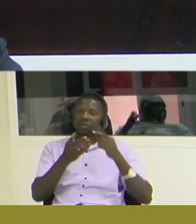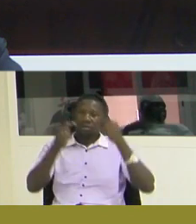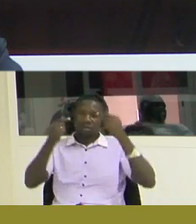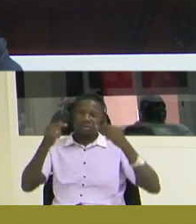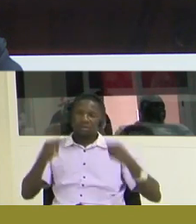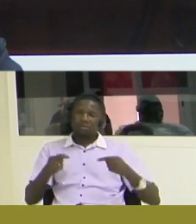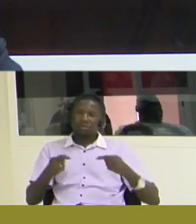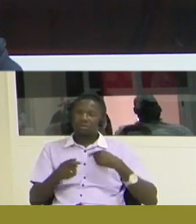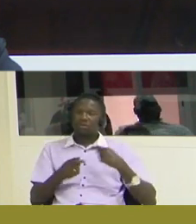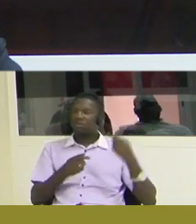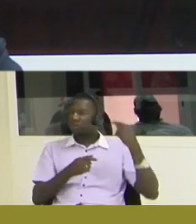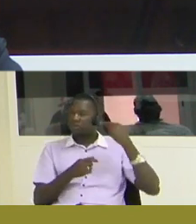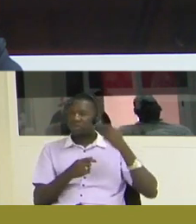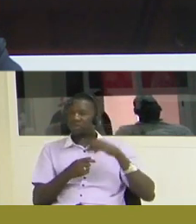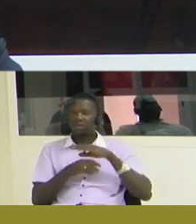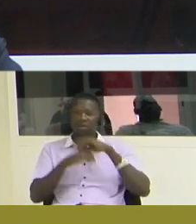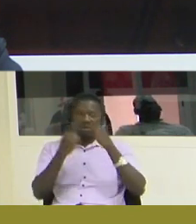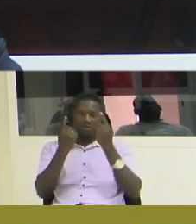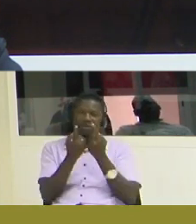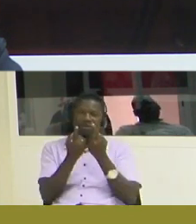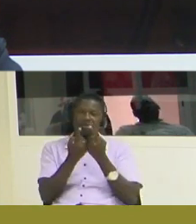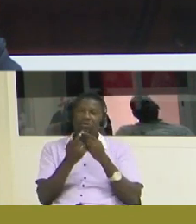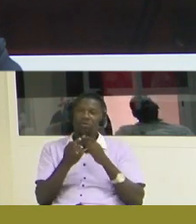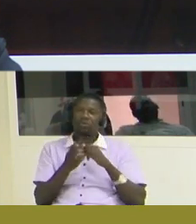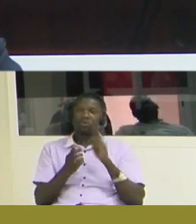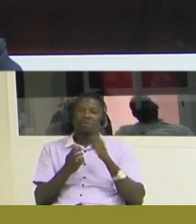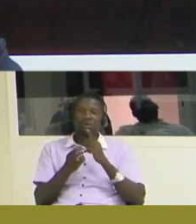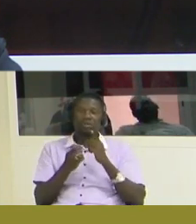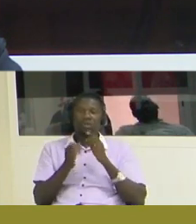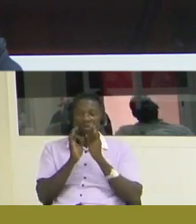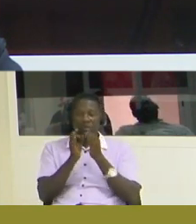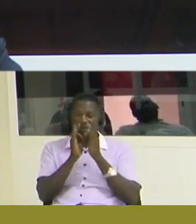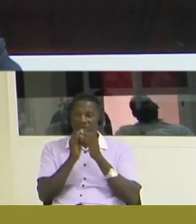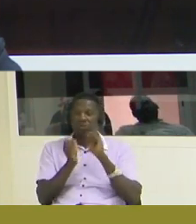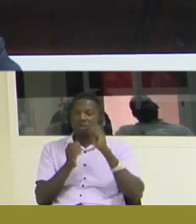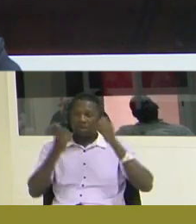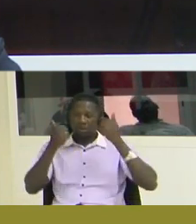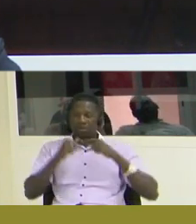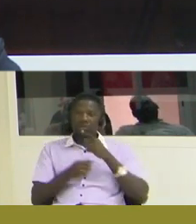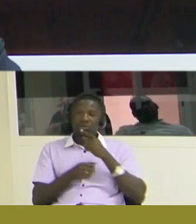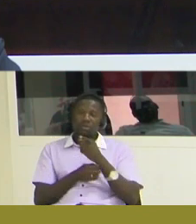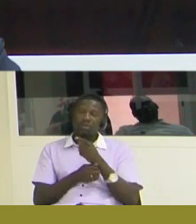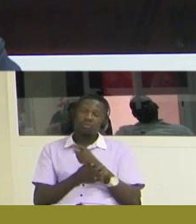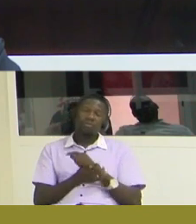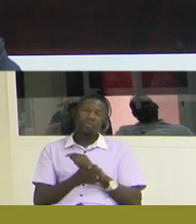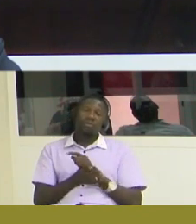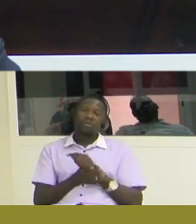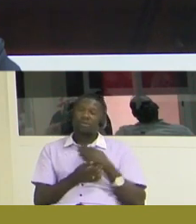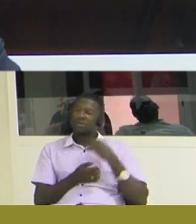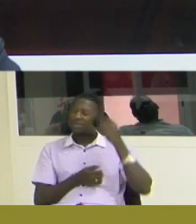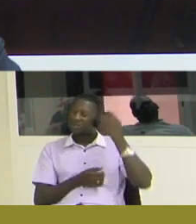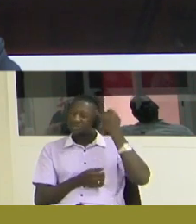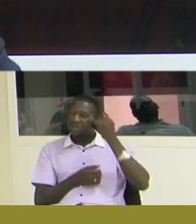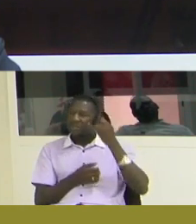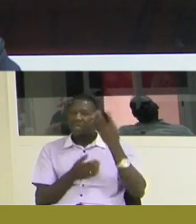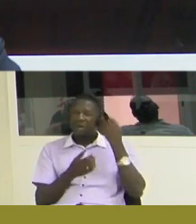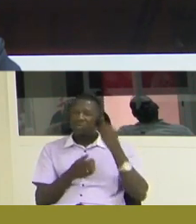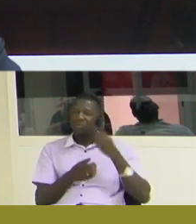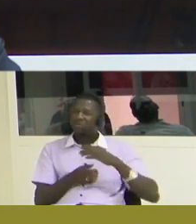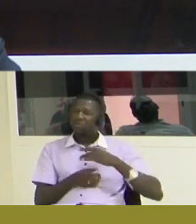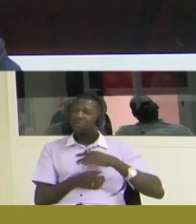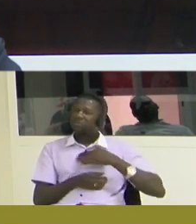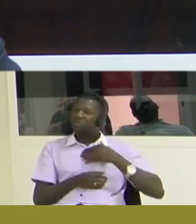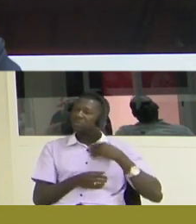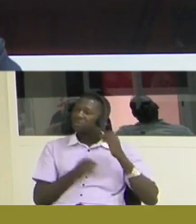due to the graphic description of what happened to him I could not imagine how much pain and suffering